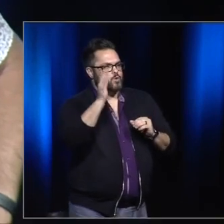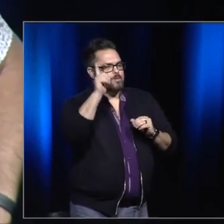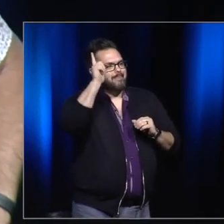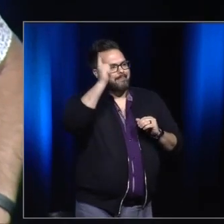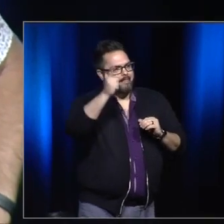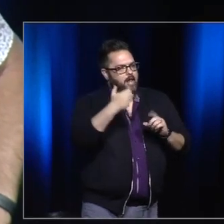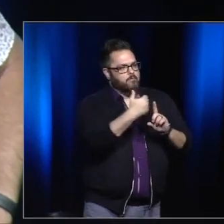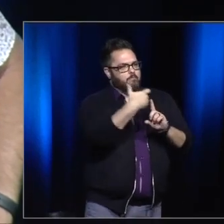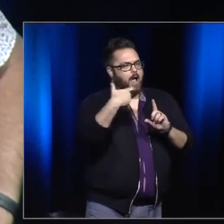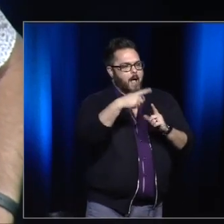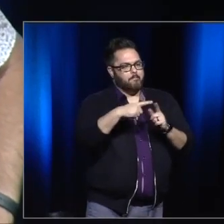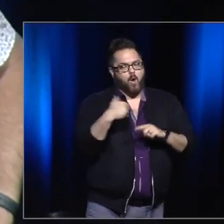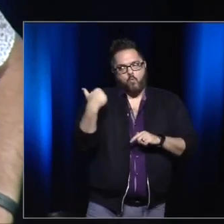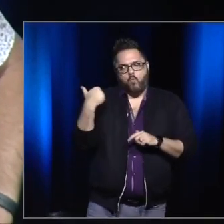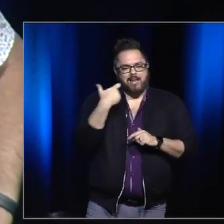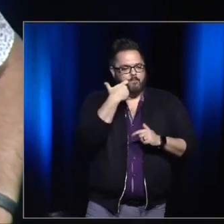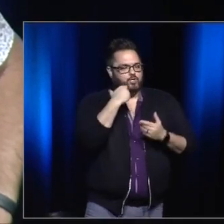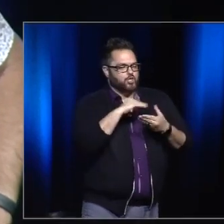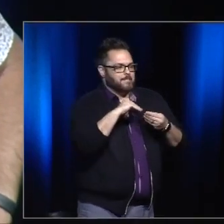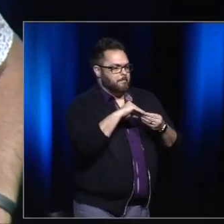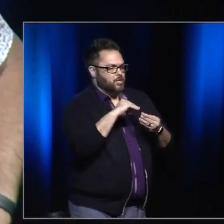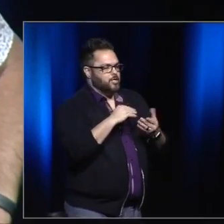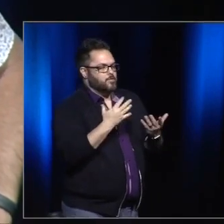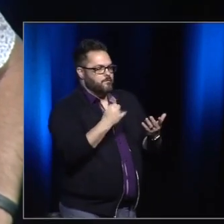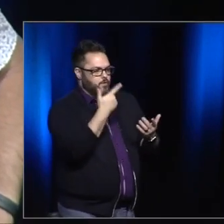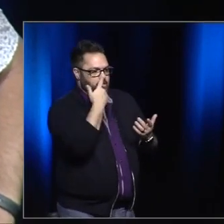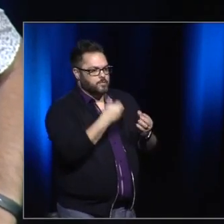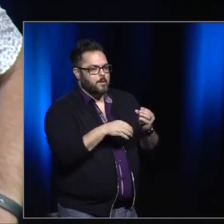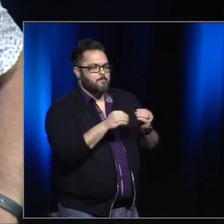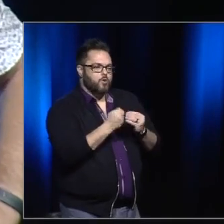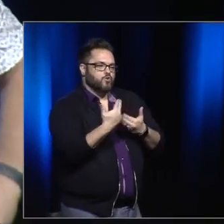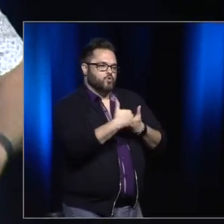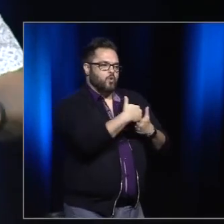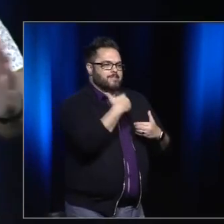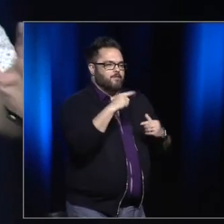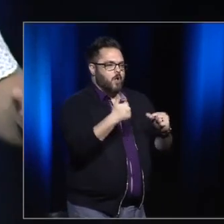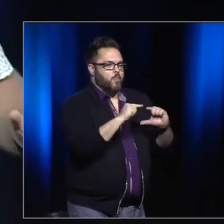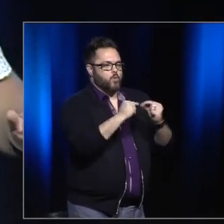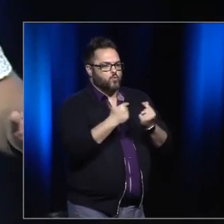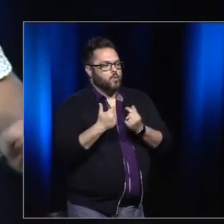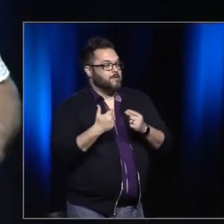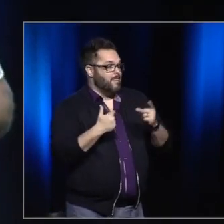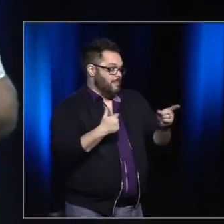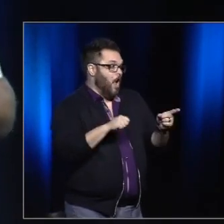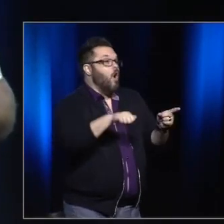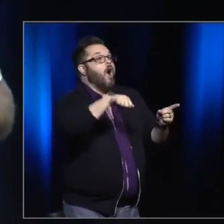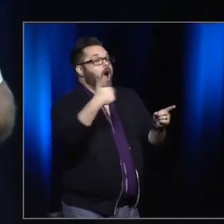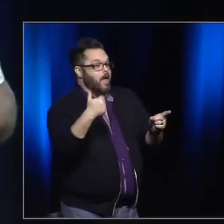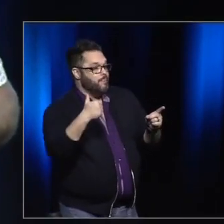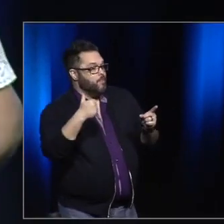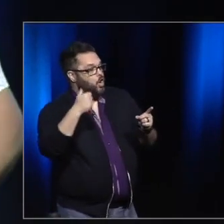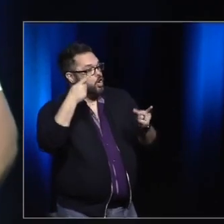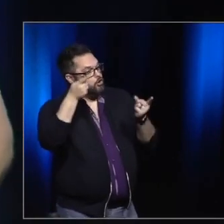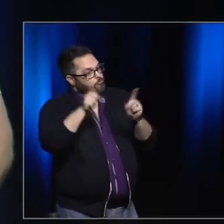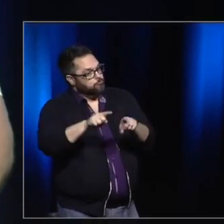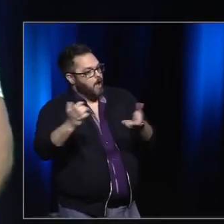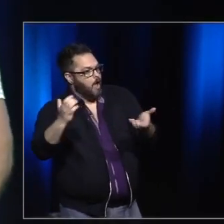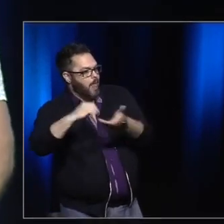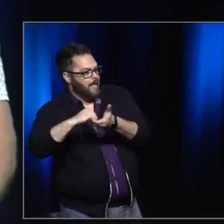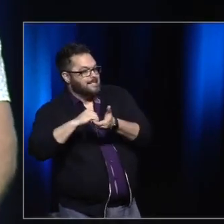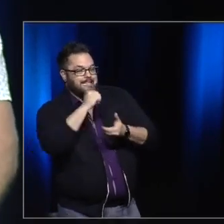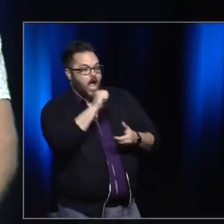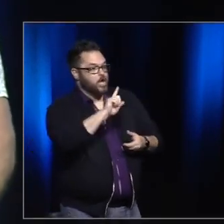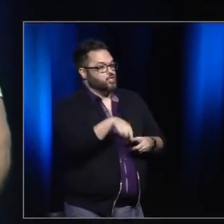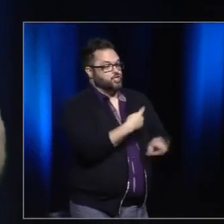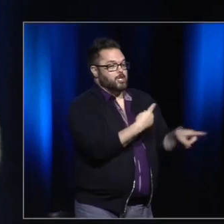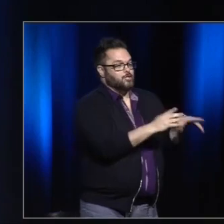Quincy Gibson and her group, St John's River Animals. So there are other alliances out there, not just Shark Bay, even